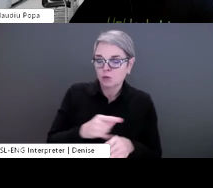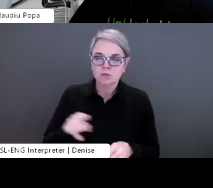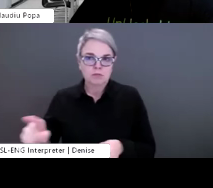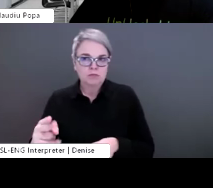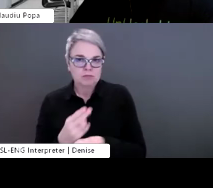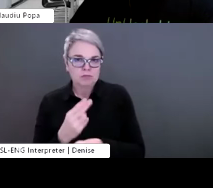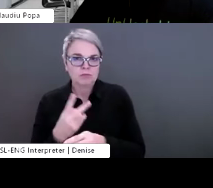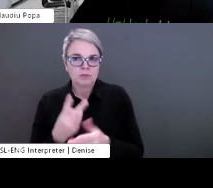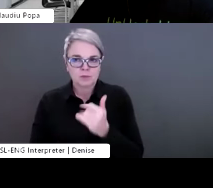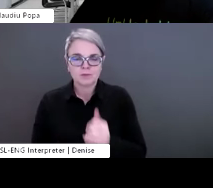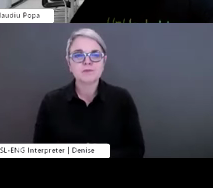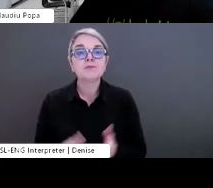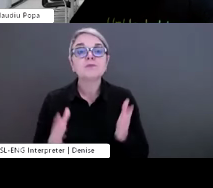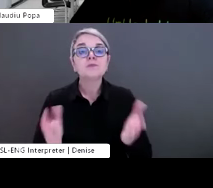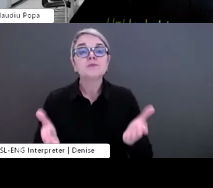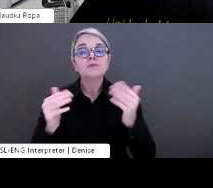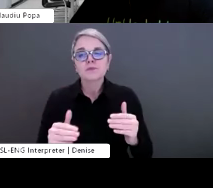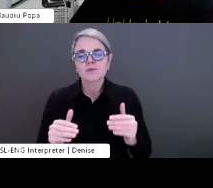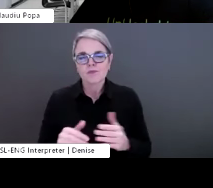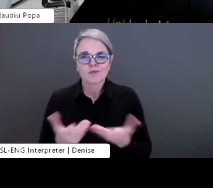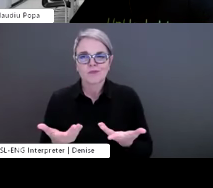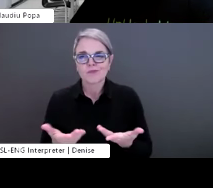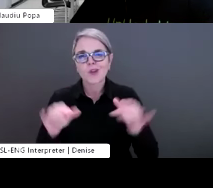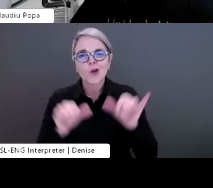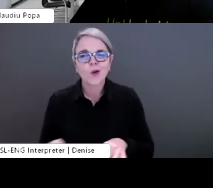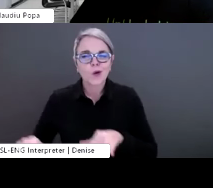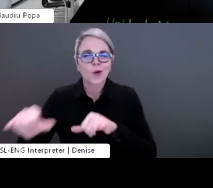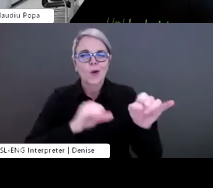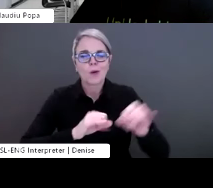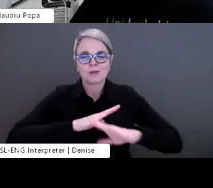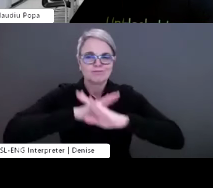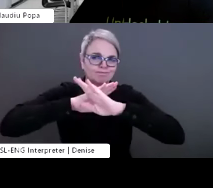right? So if my scam was going to fail, it's because